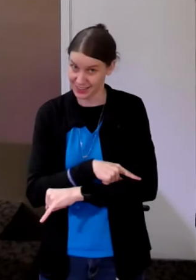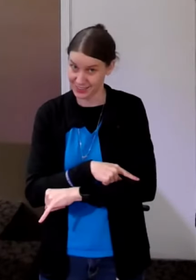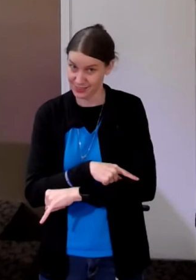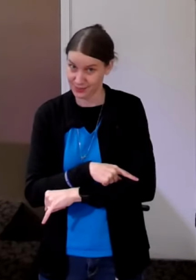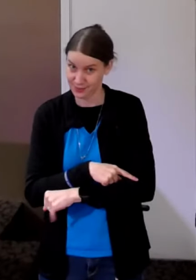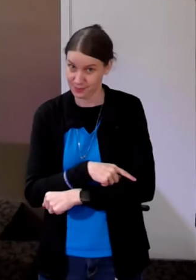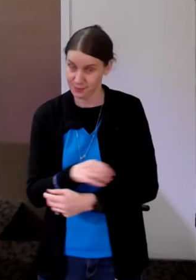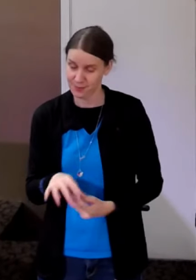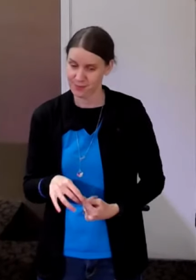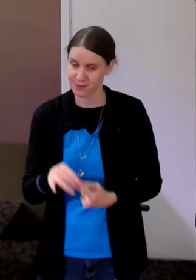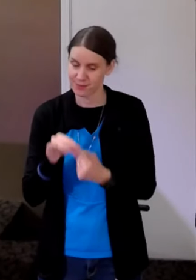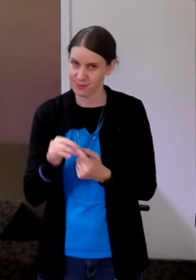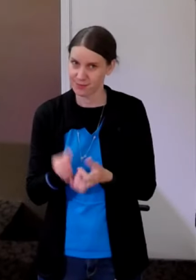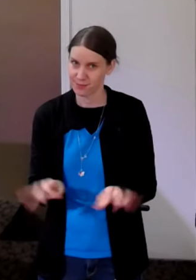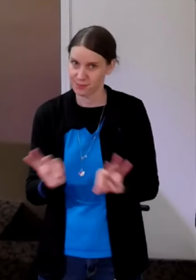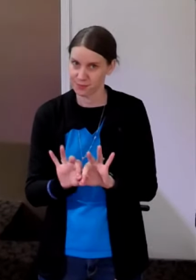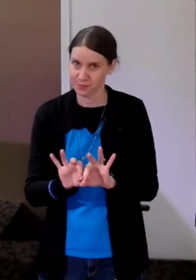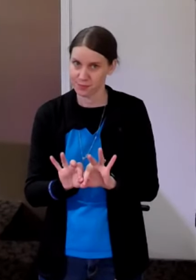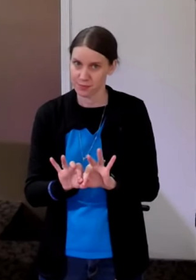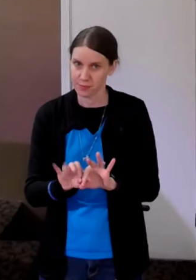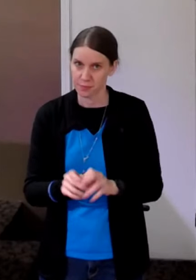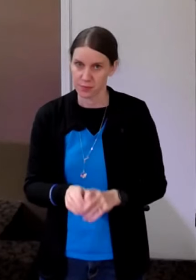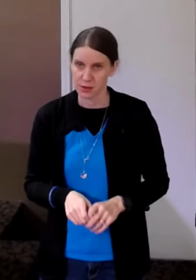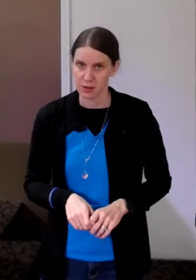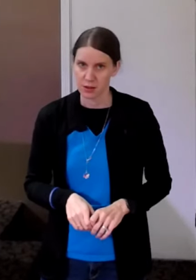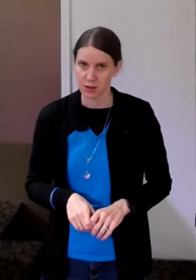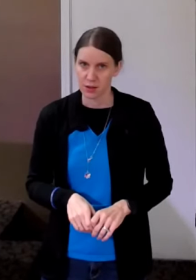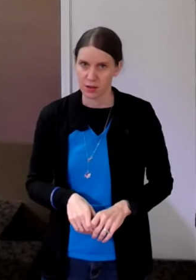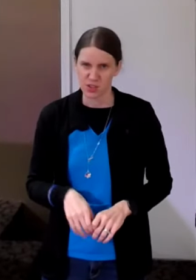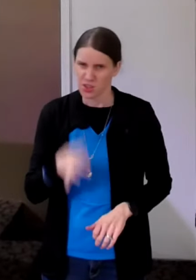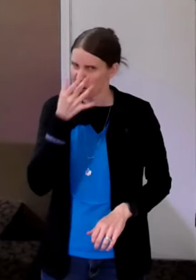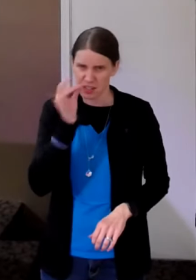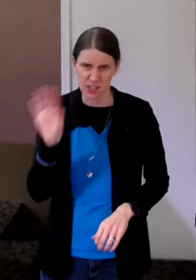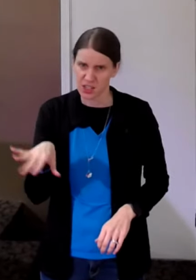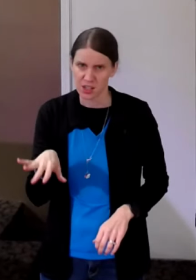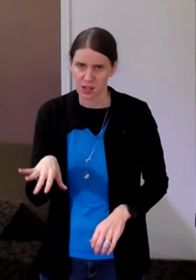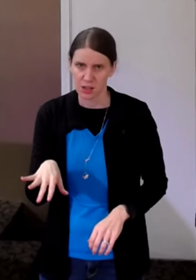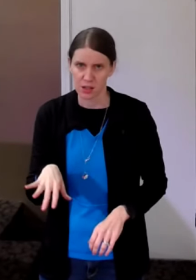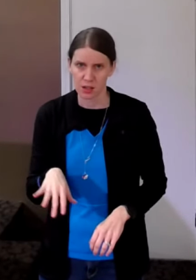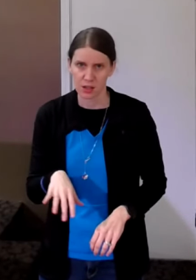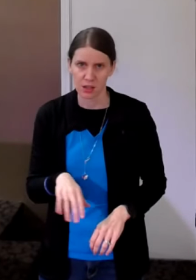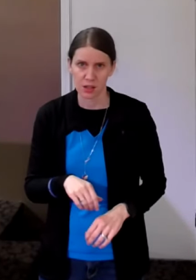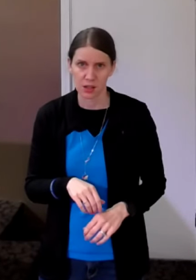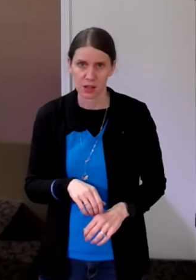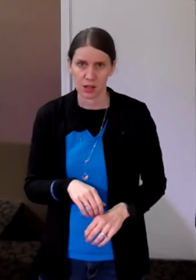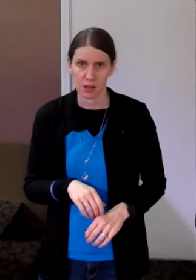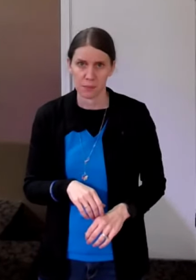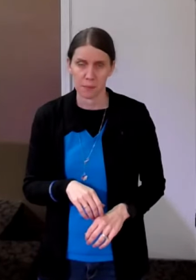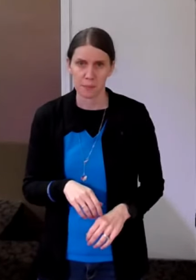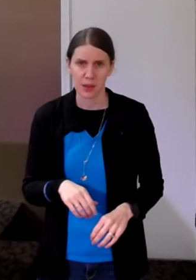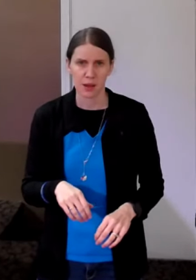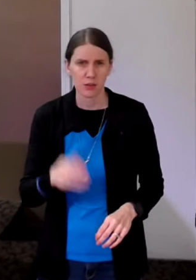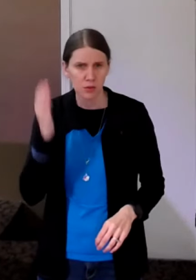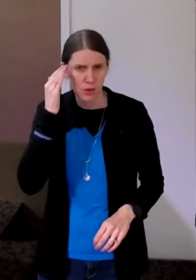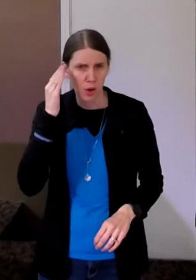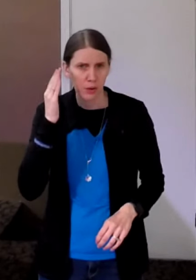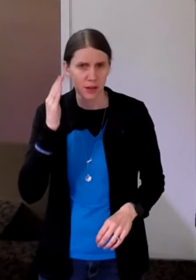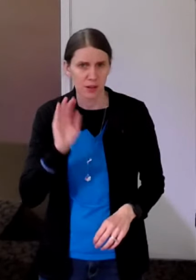That's important. Don't take it as they think less of you. Take it that they care enough to